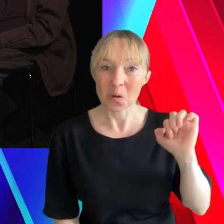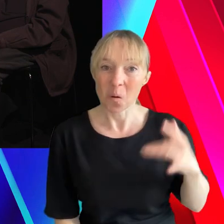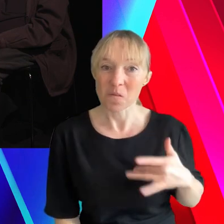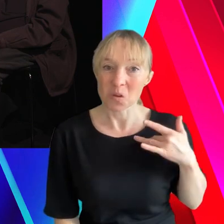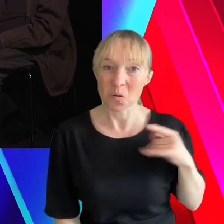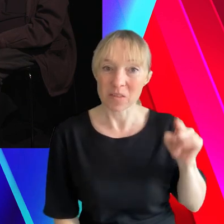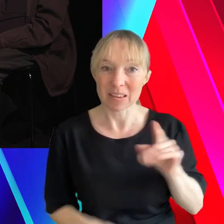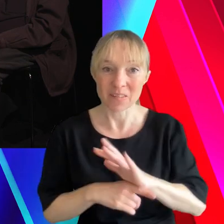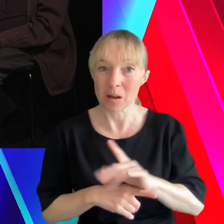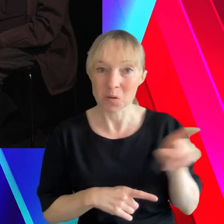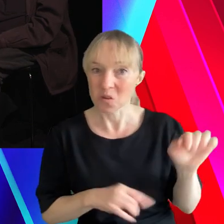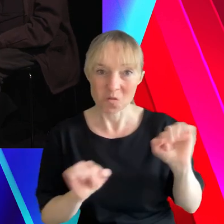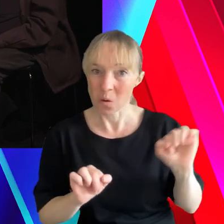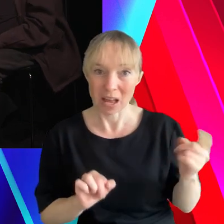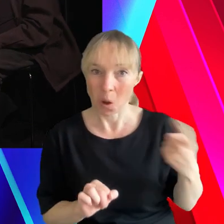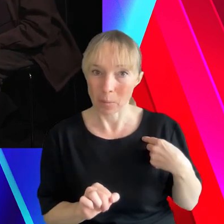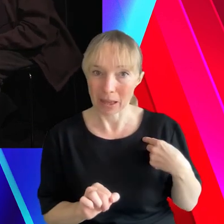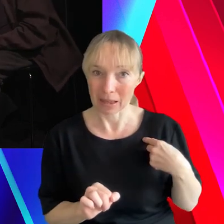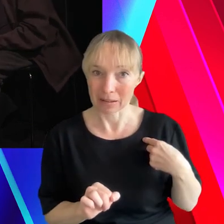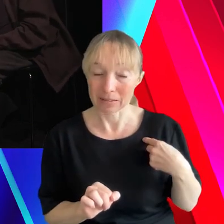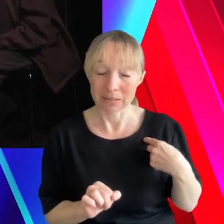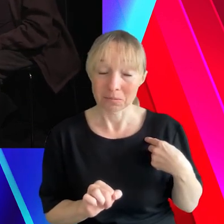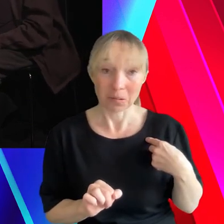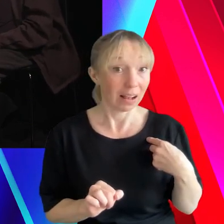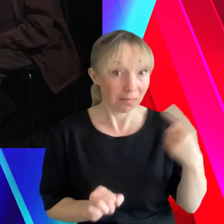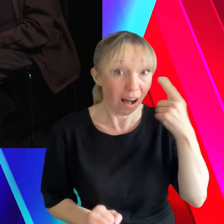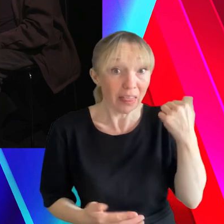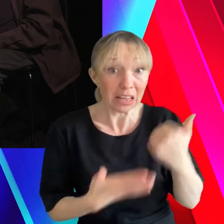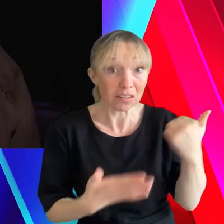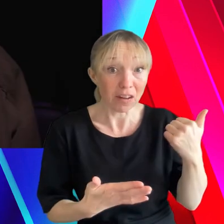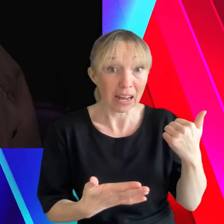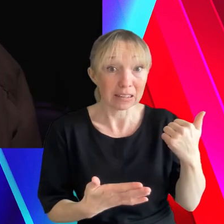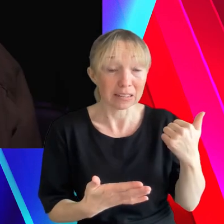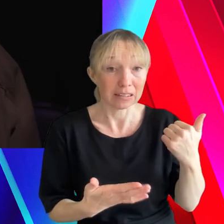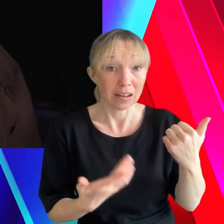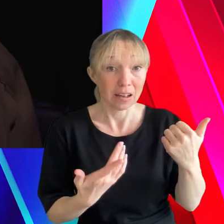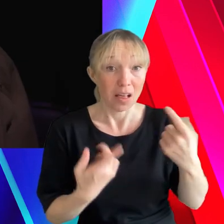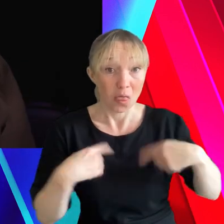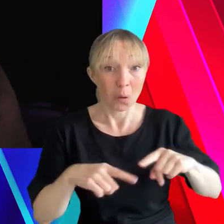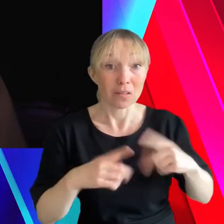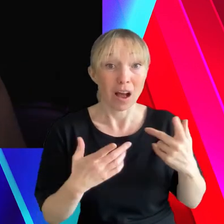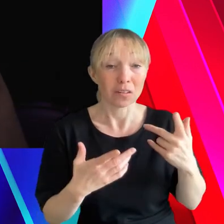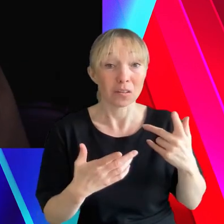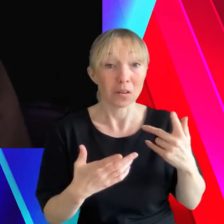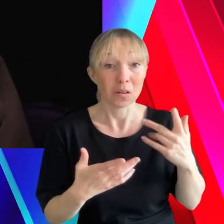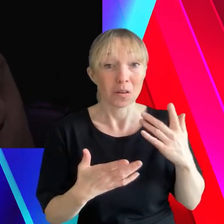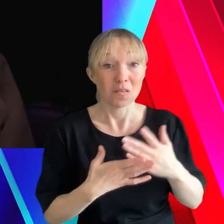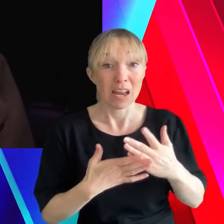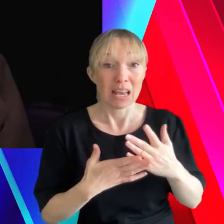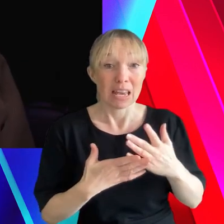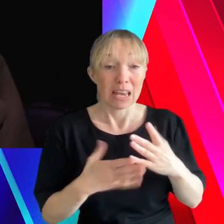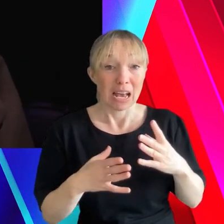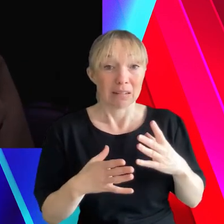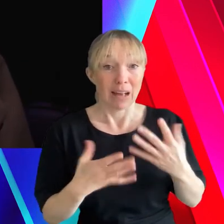haven't told me yet how you felt about it. I think it's great. I mean, those of us who are afflicted mm-hmm. with the